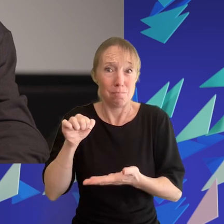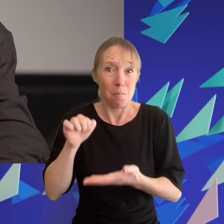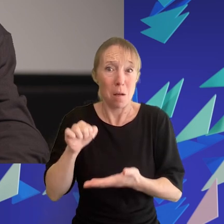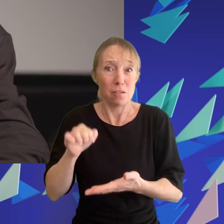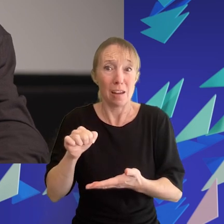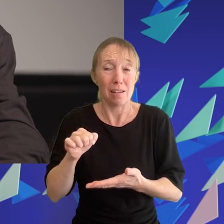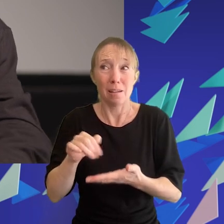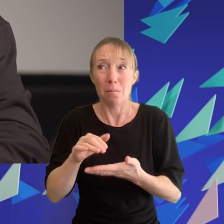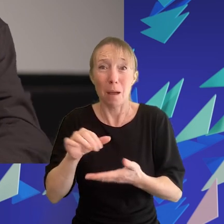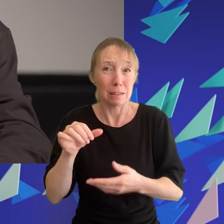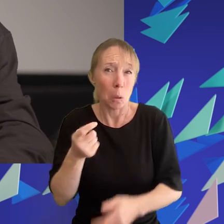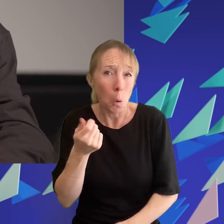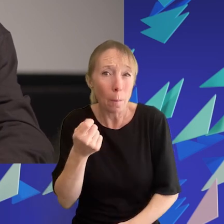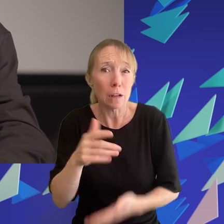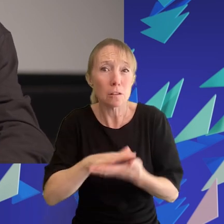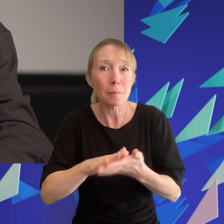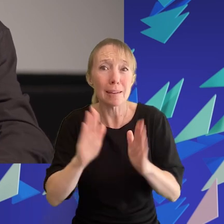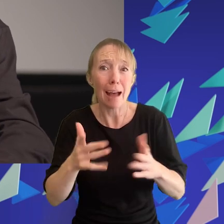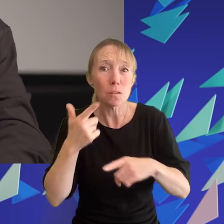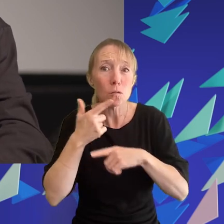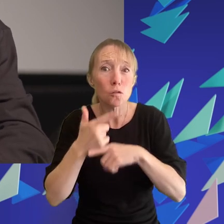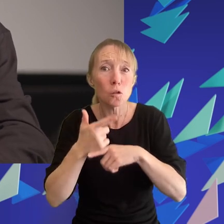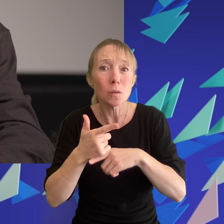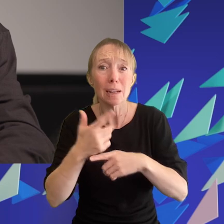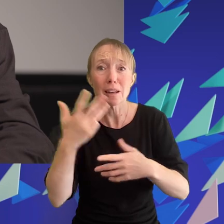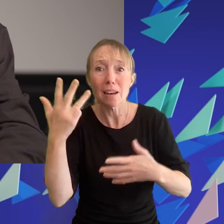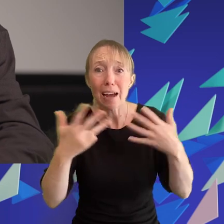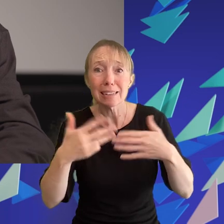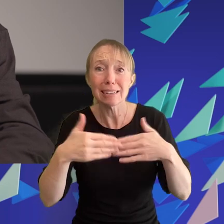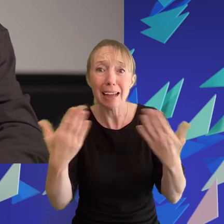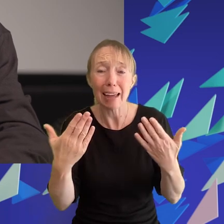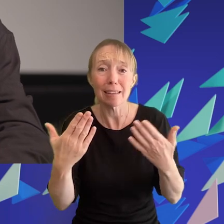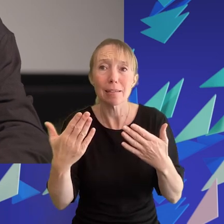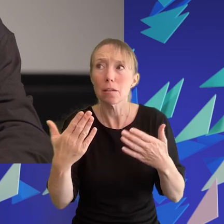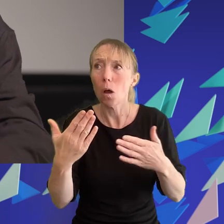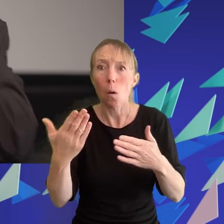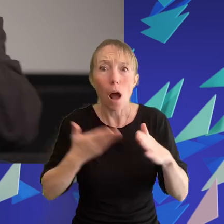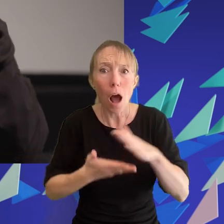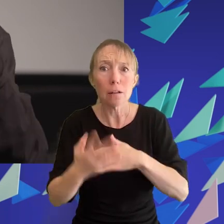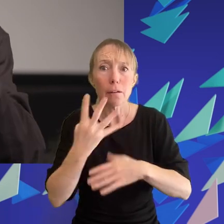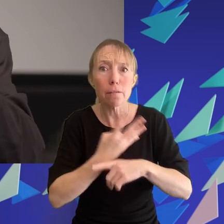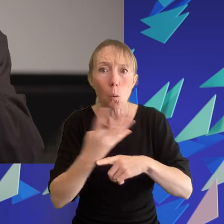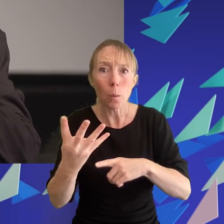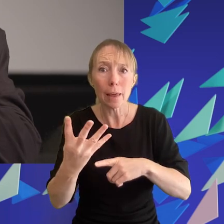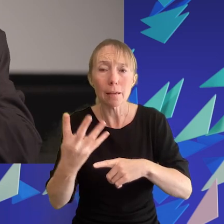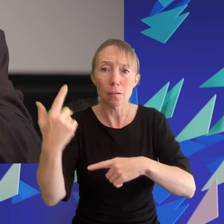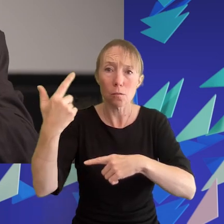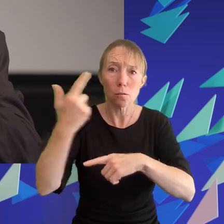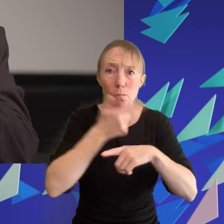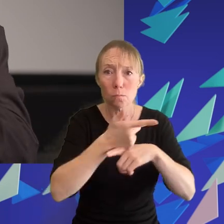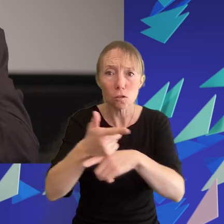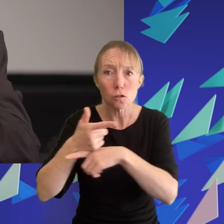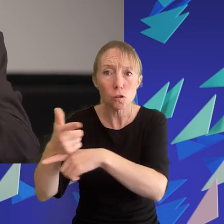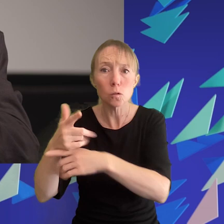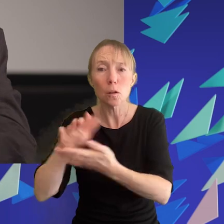in 19 days, the whole film. So it was less than 4 weeks to make this film. But those limits and those